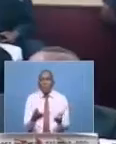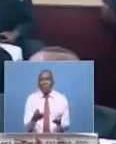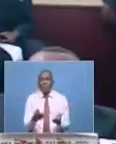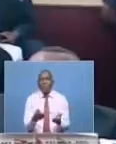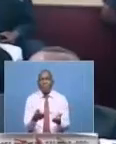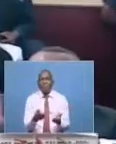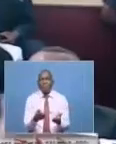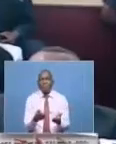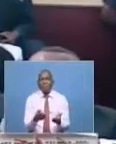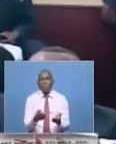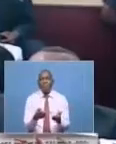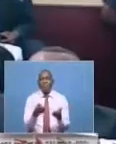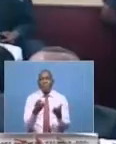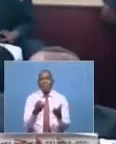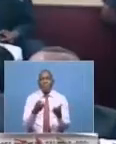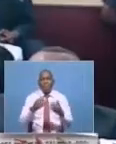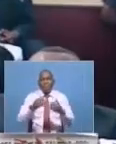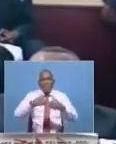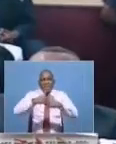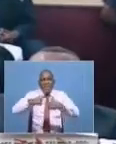to distinguish